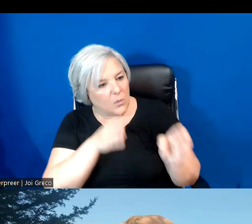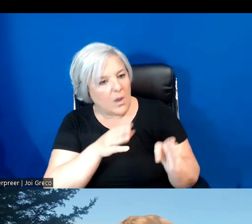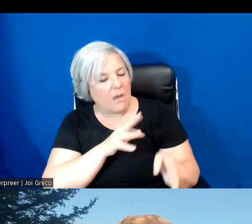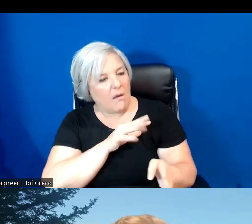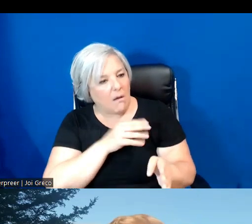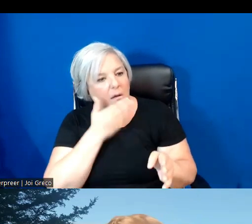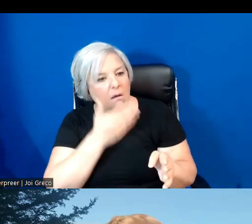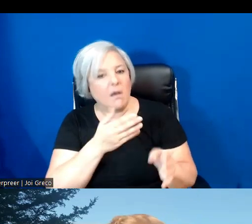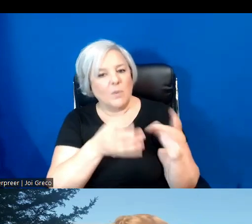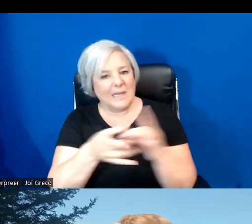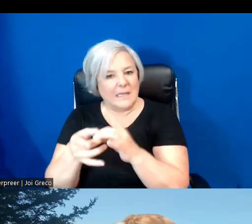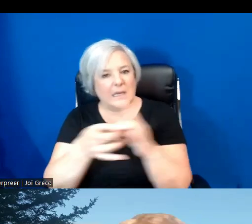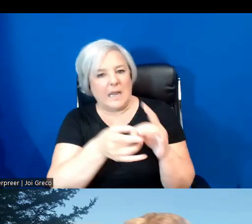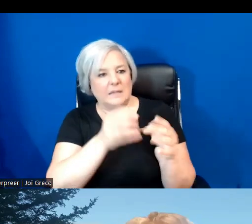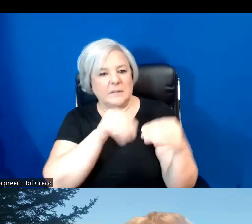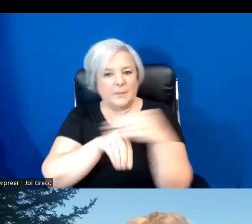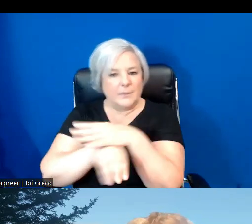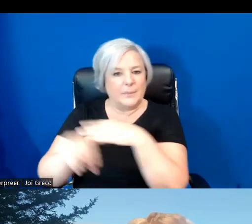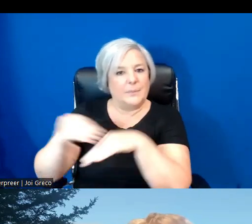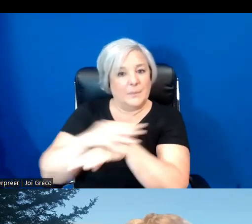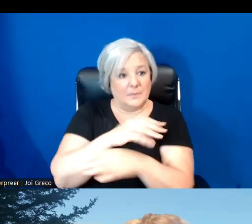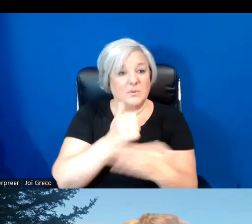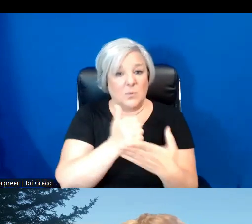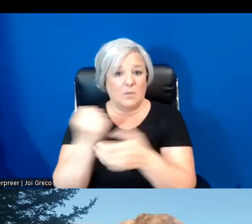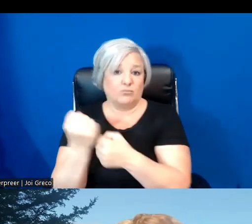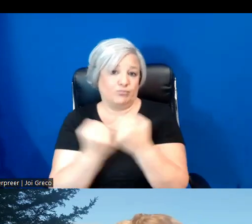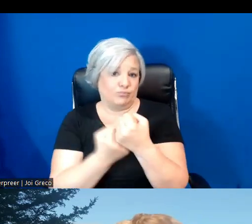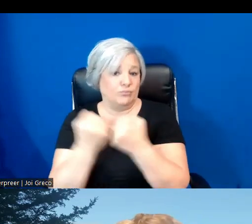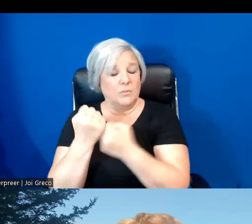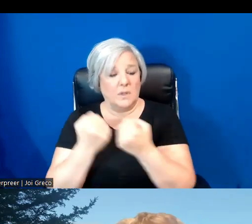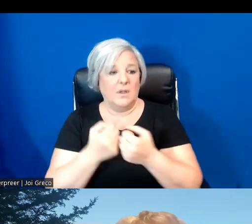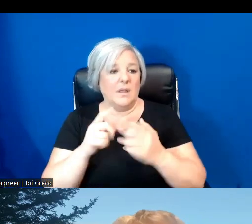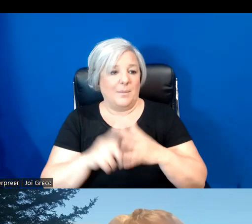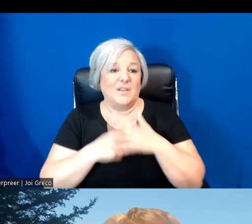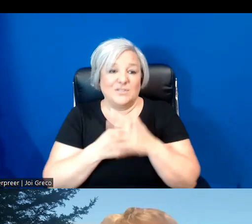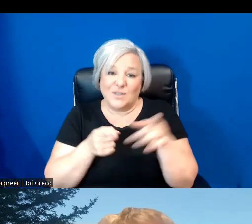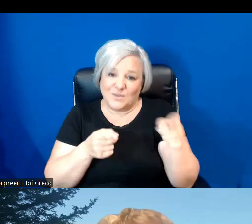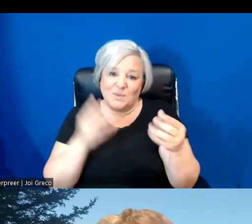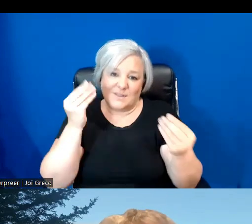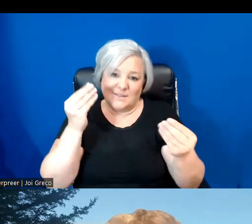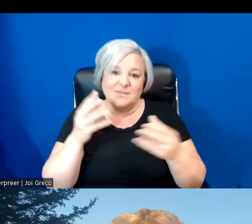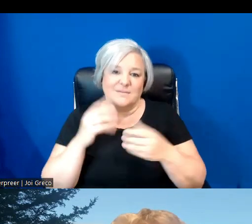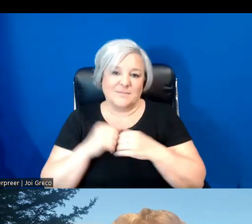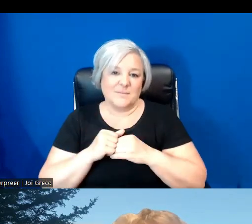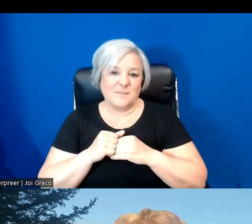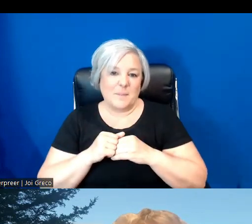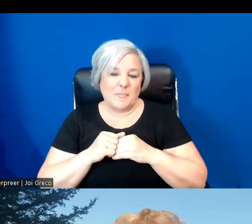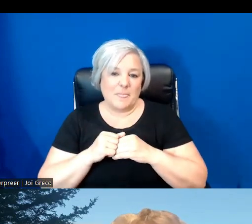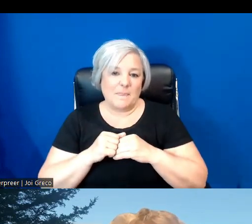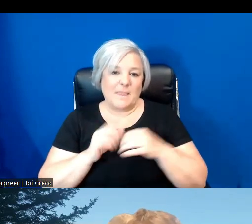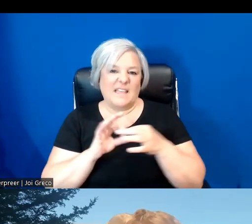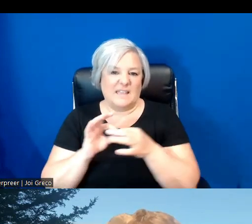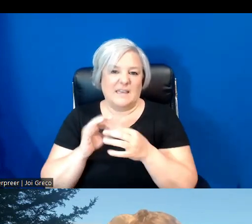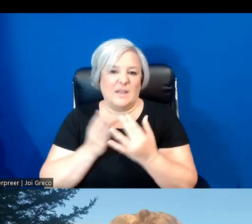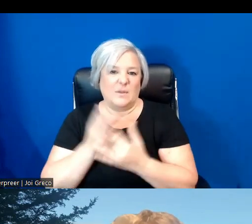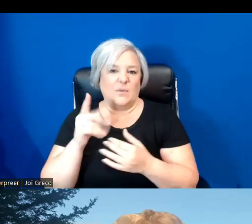again, it springs from this original data work and hooking folks into it through measures